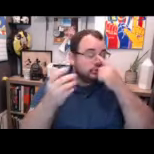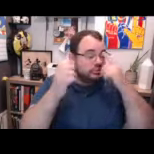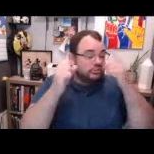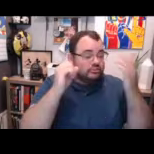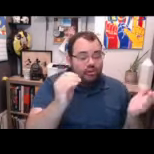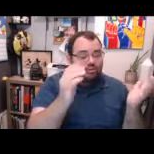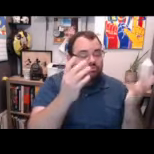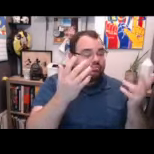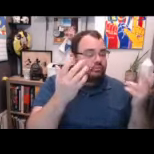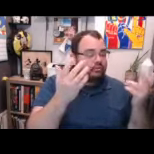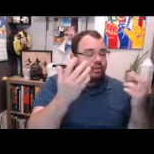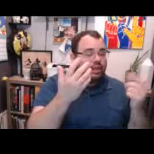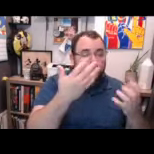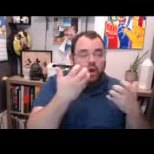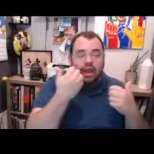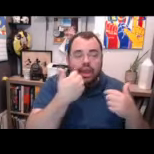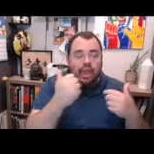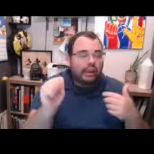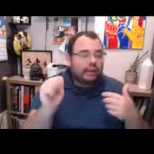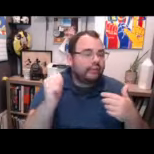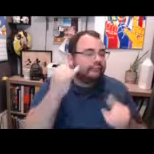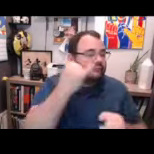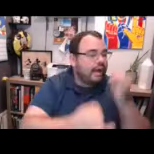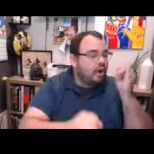I want to talk about other things